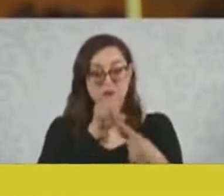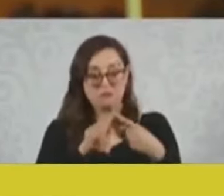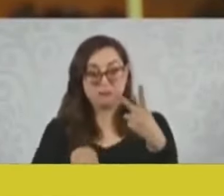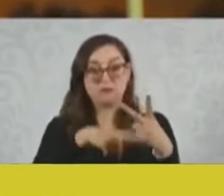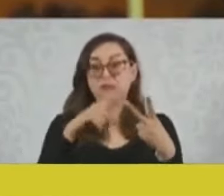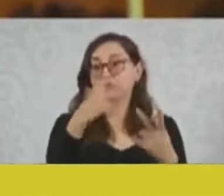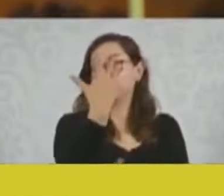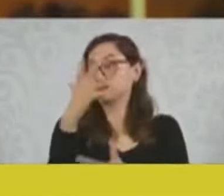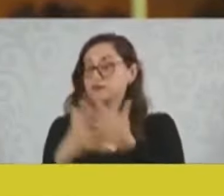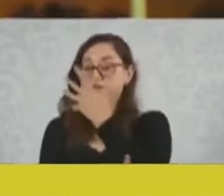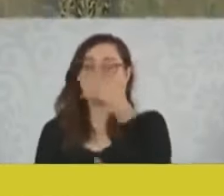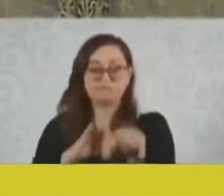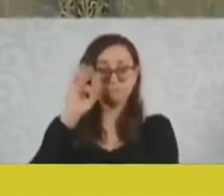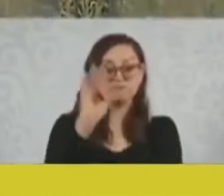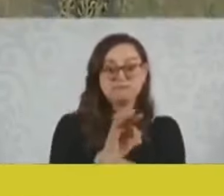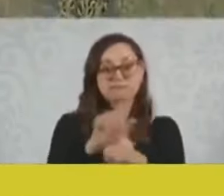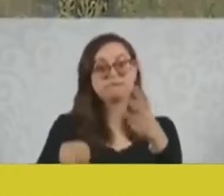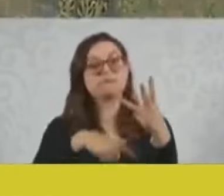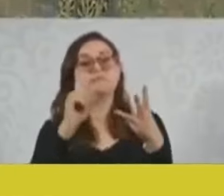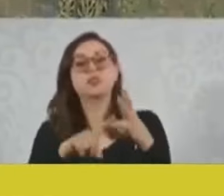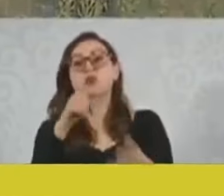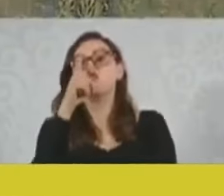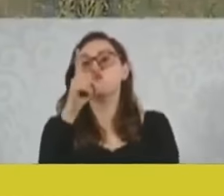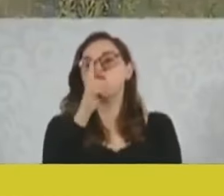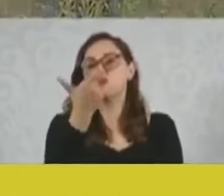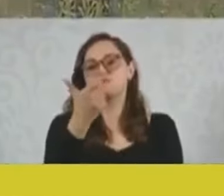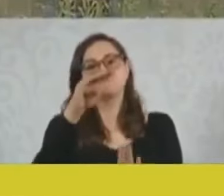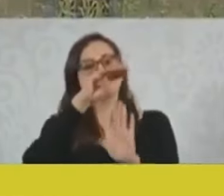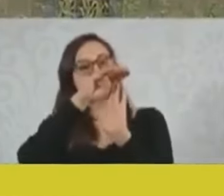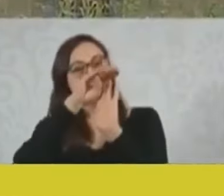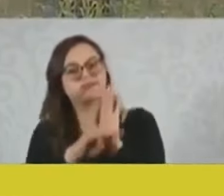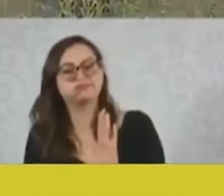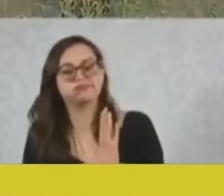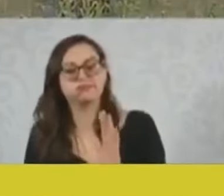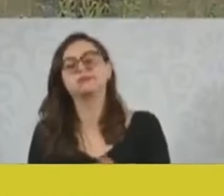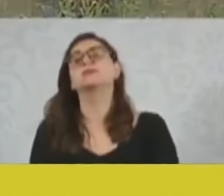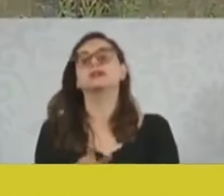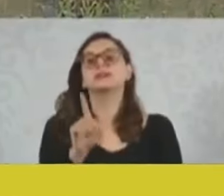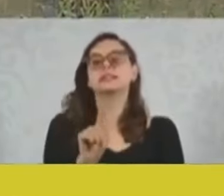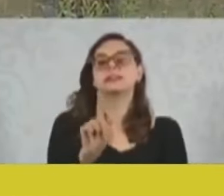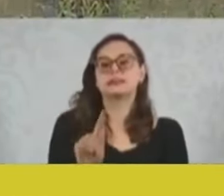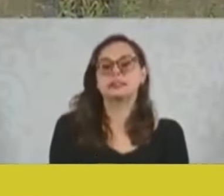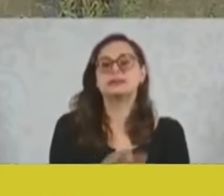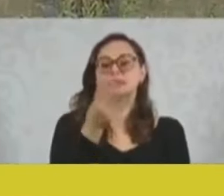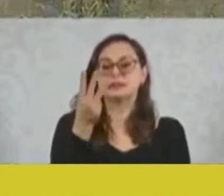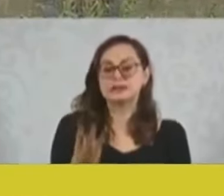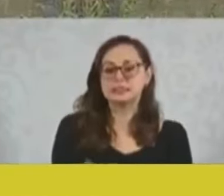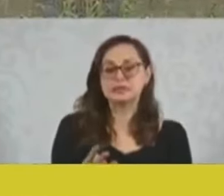73. We will increase national production of petrochemicals and fertilizers.